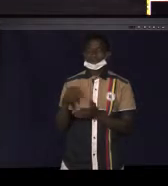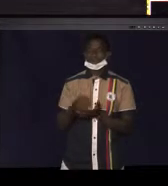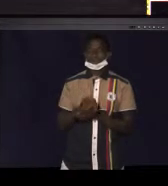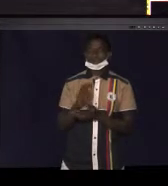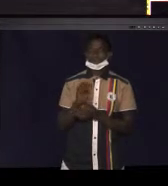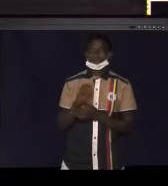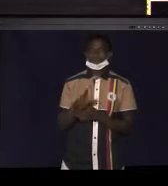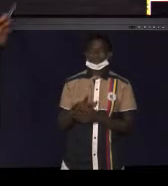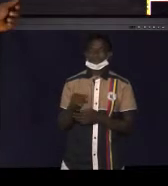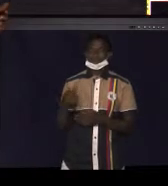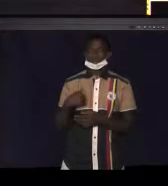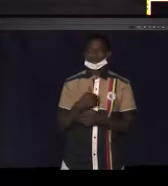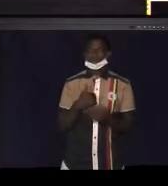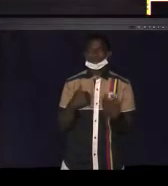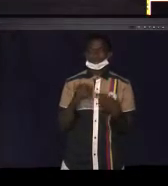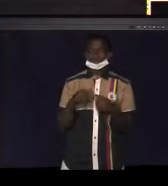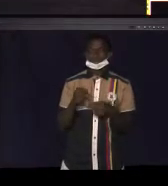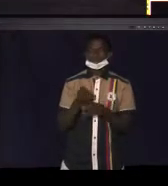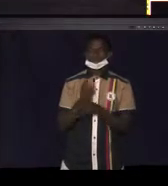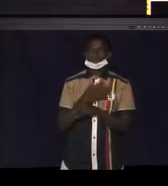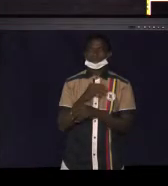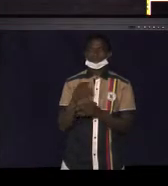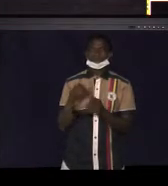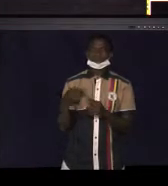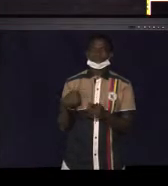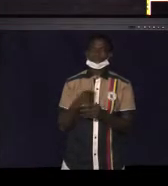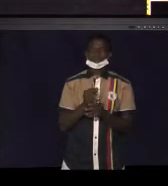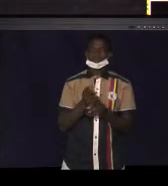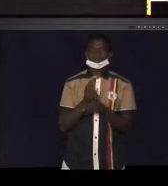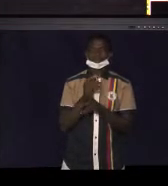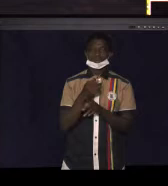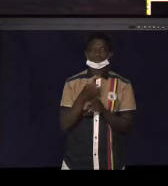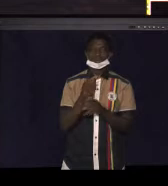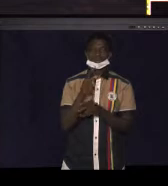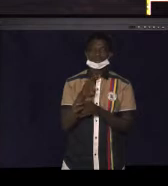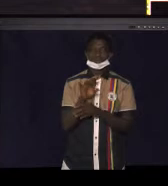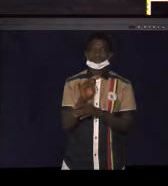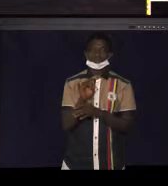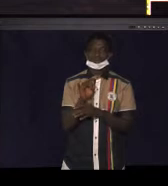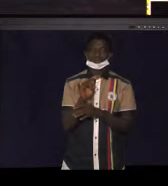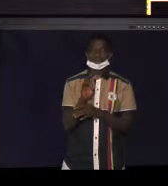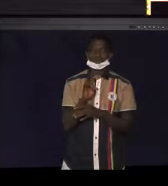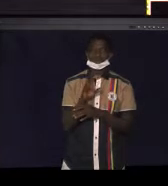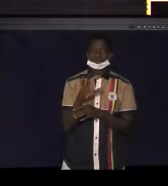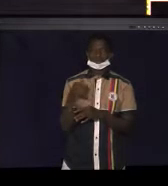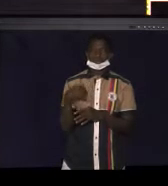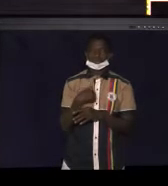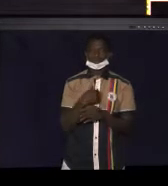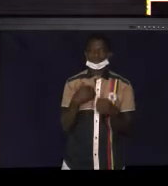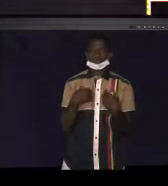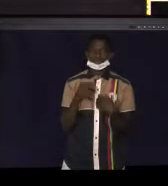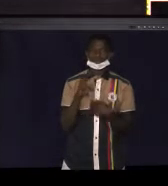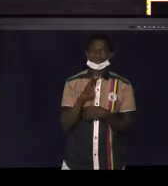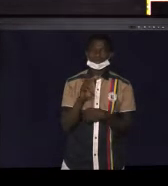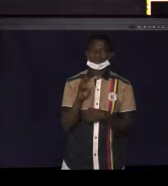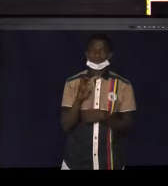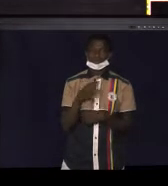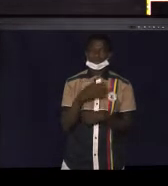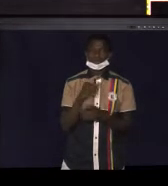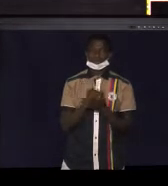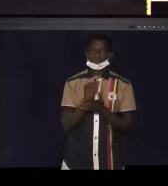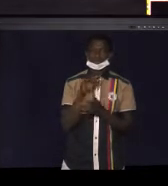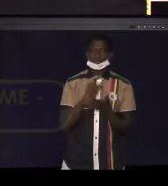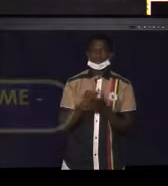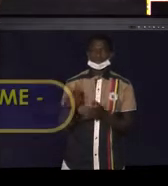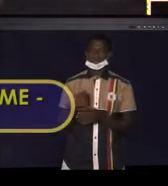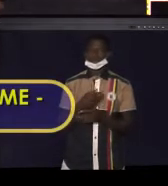means 1,000 milliliters. So we have to borrow. And when we borrow 1 from 273, we are left with 272. But that one that we